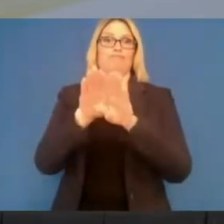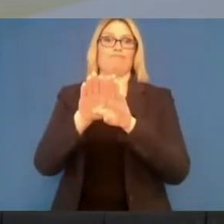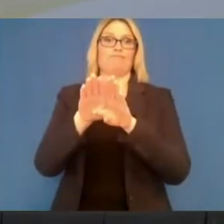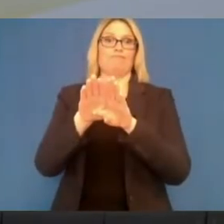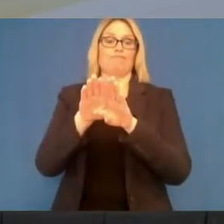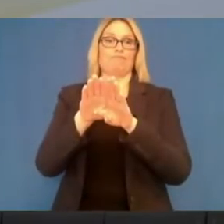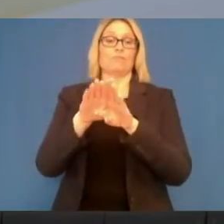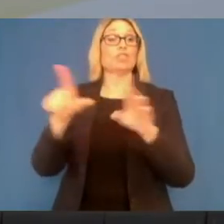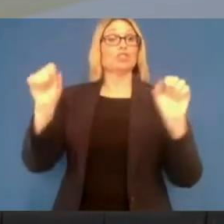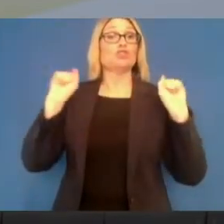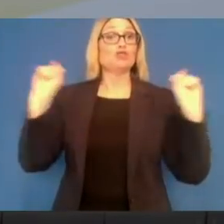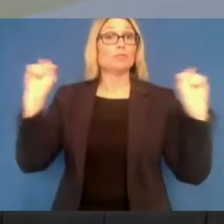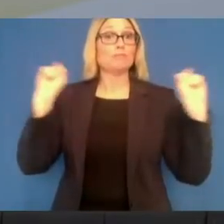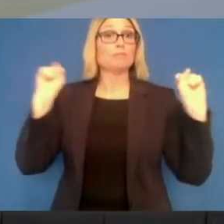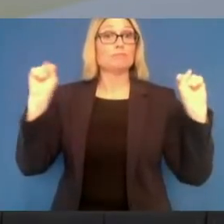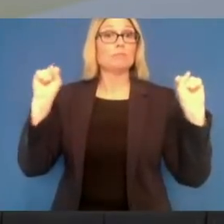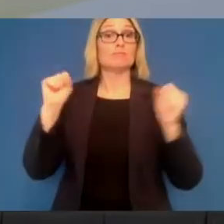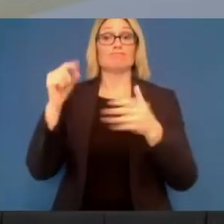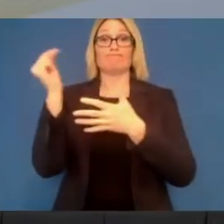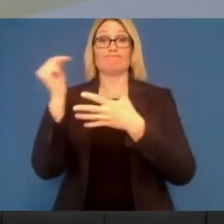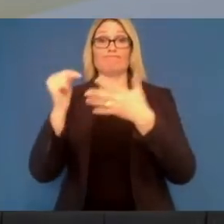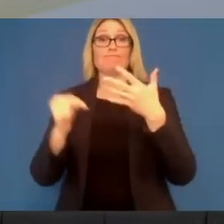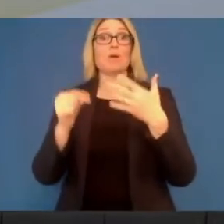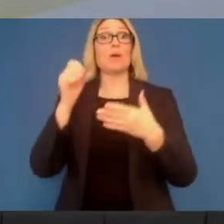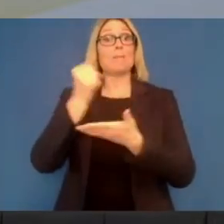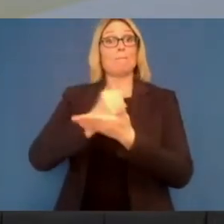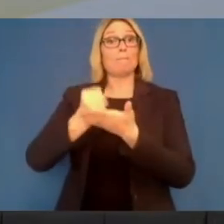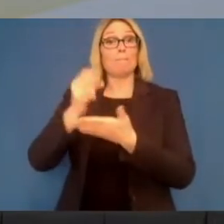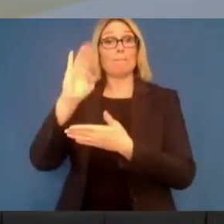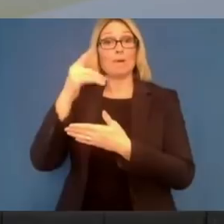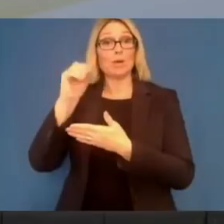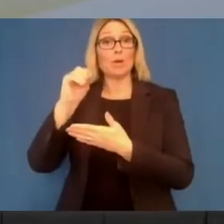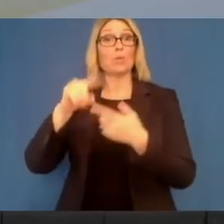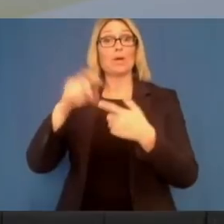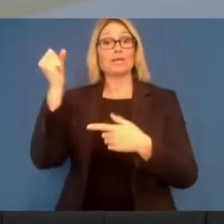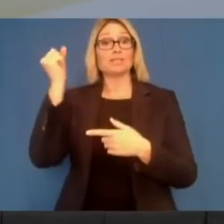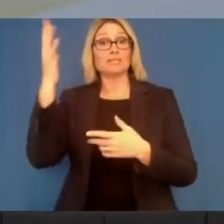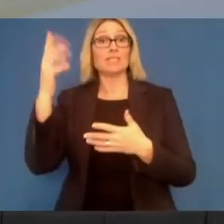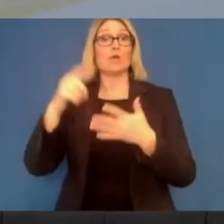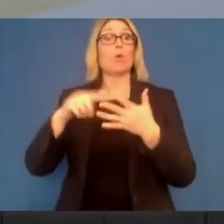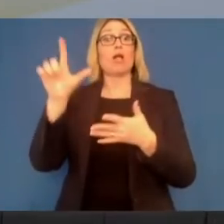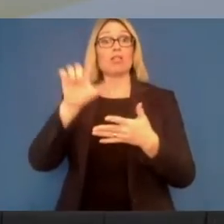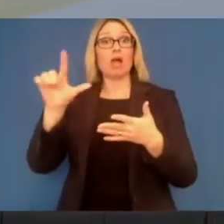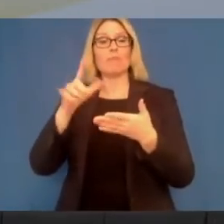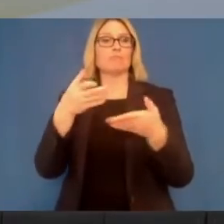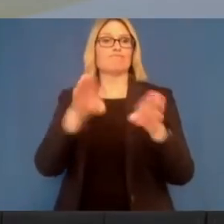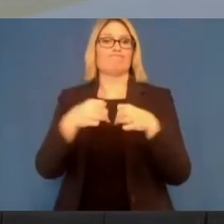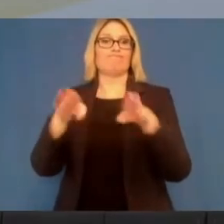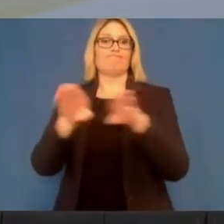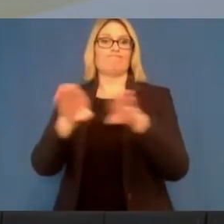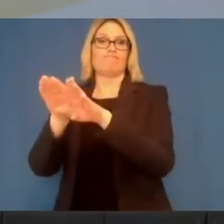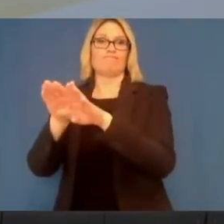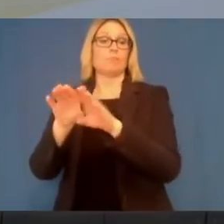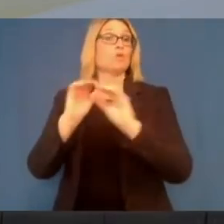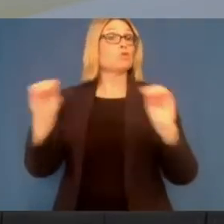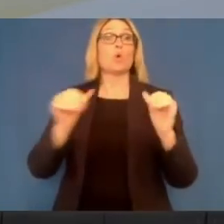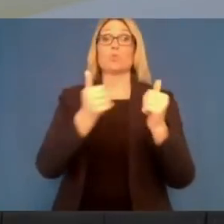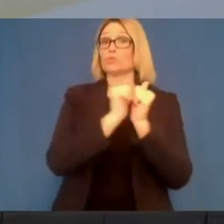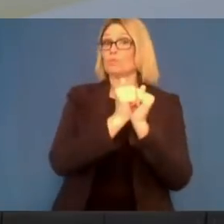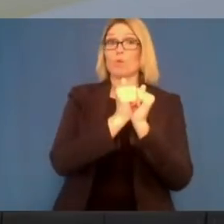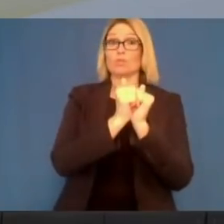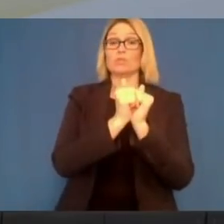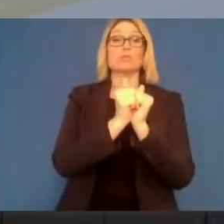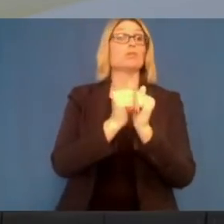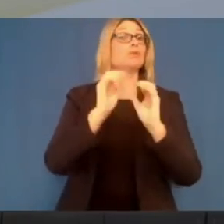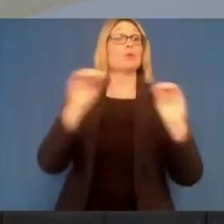including gyms, fitness facilities, bingo halls, casinos, museums, and libraries. No organized sports or recreational